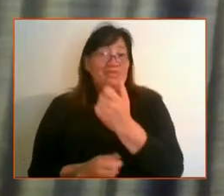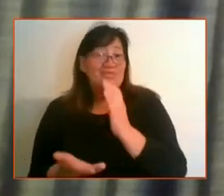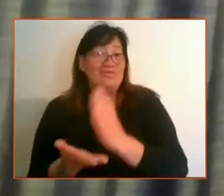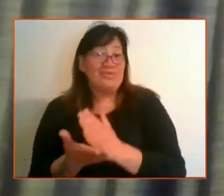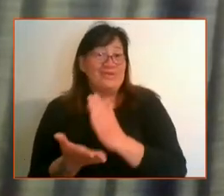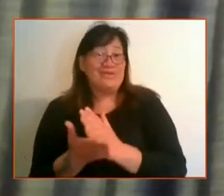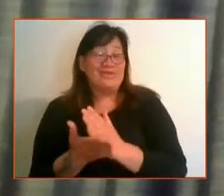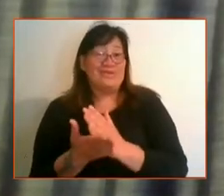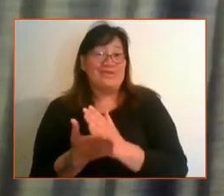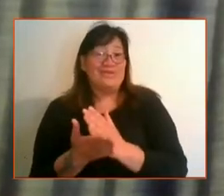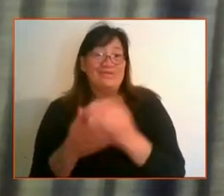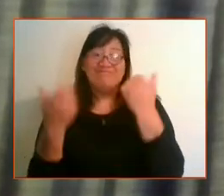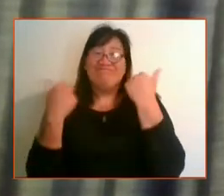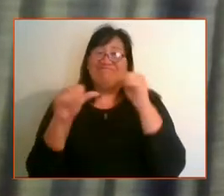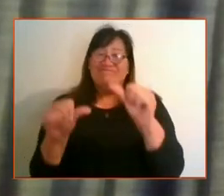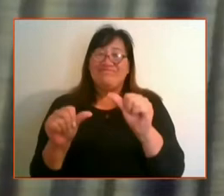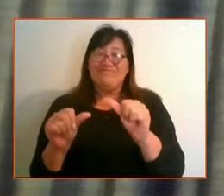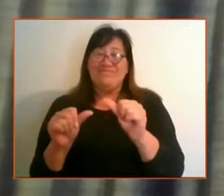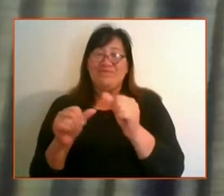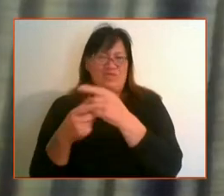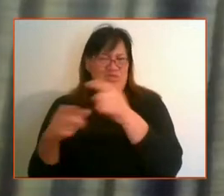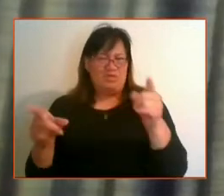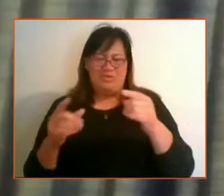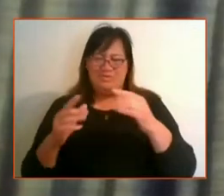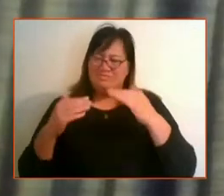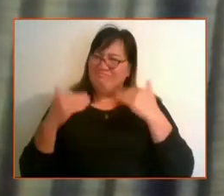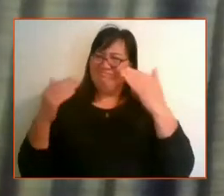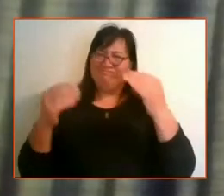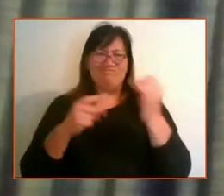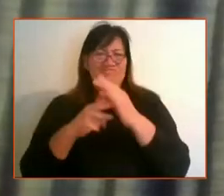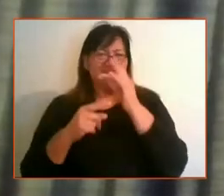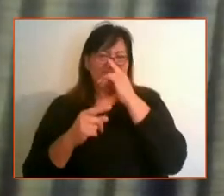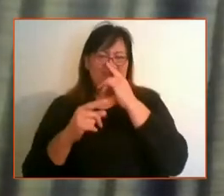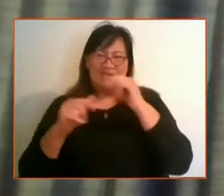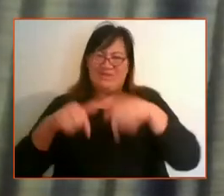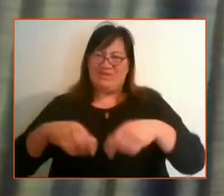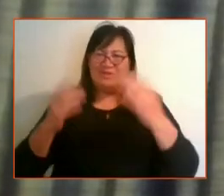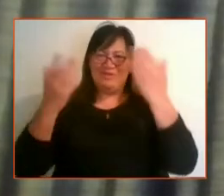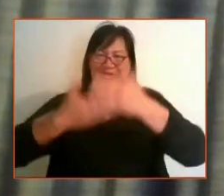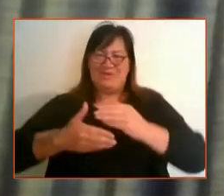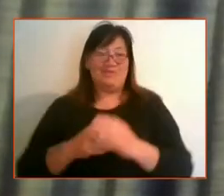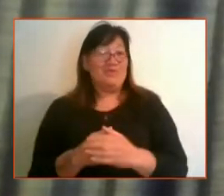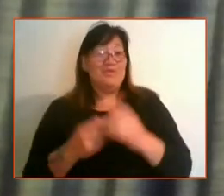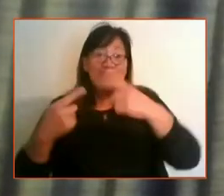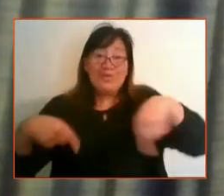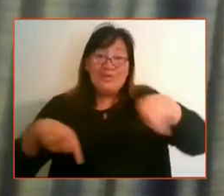rātu hoki e nā rangatira ki a koutou katoa. Koutou e hui hui mai nei,